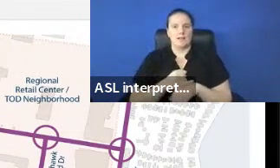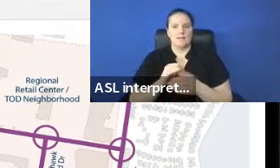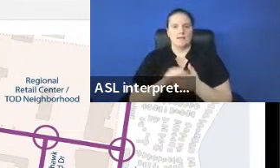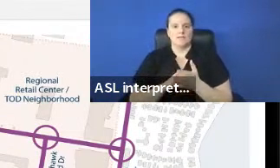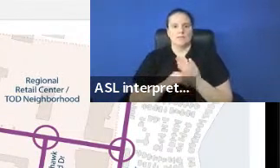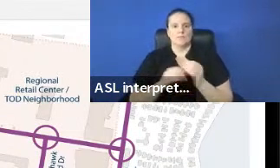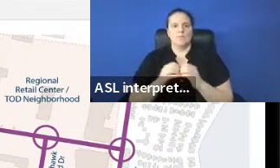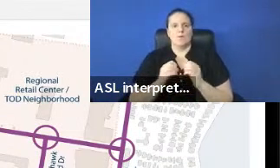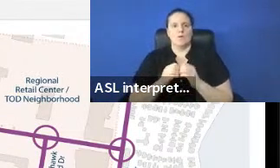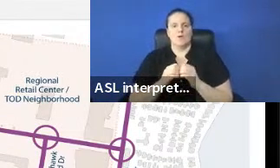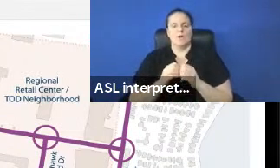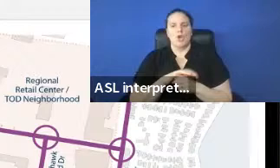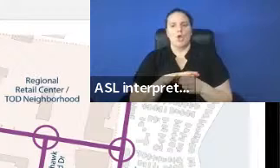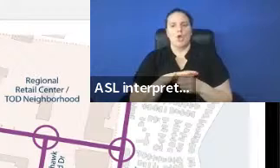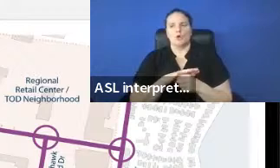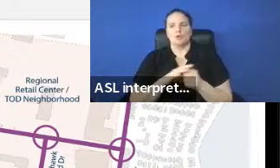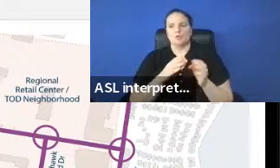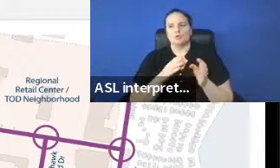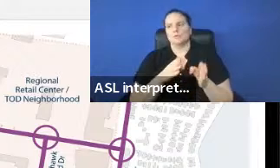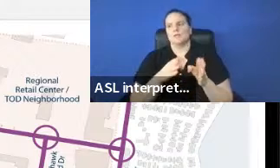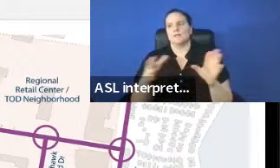more local street connections.